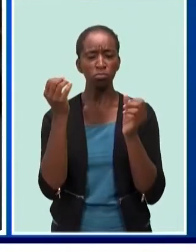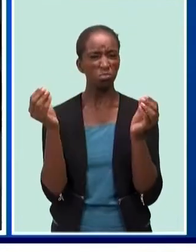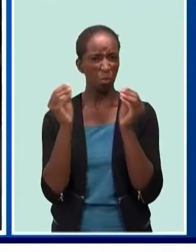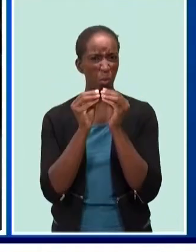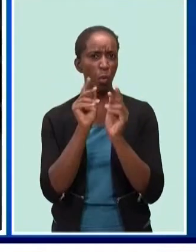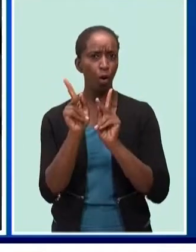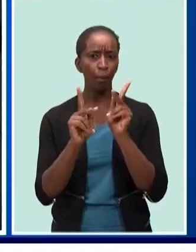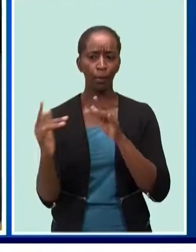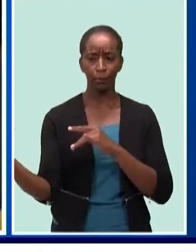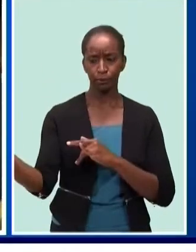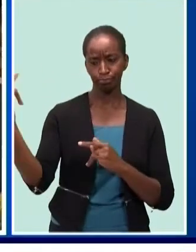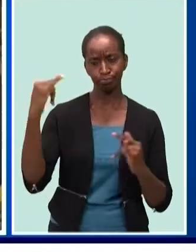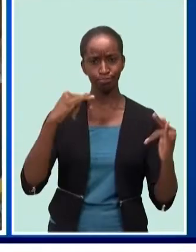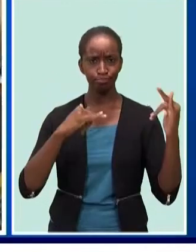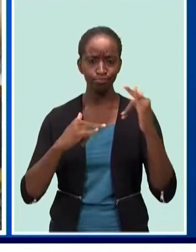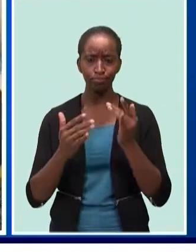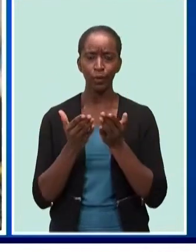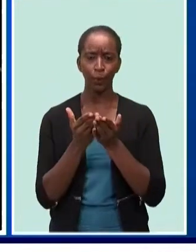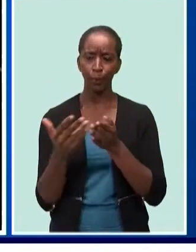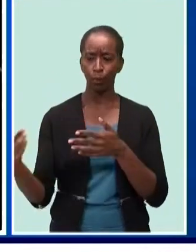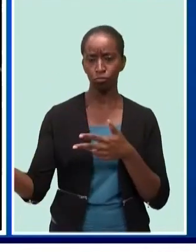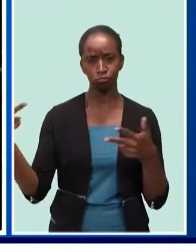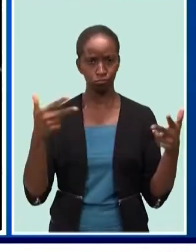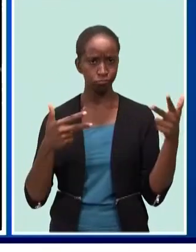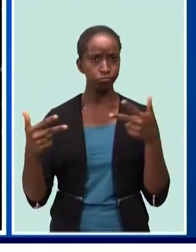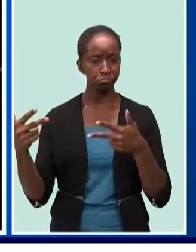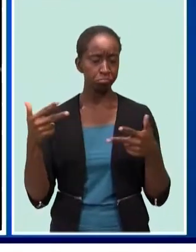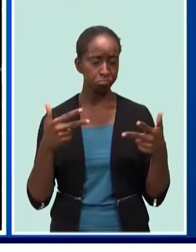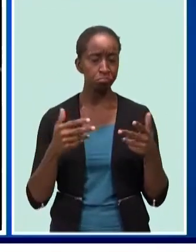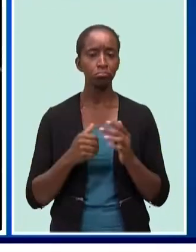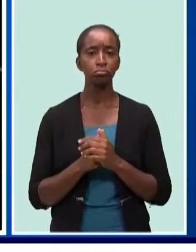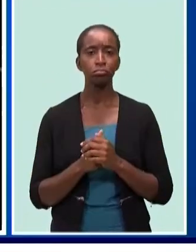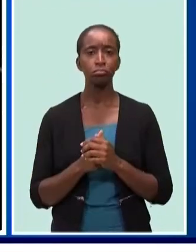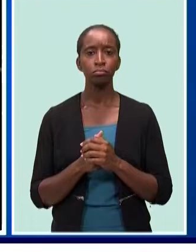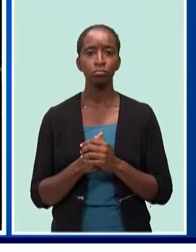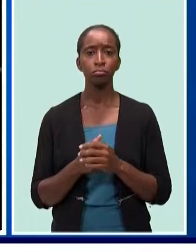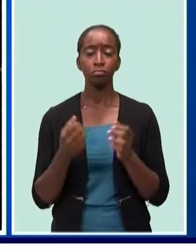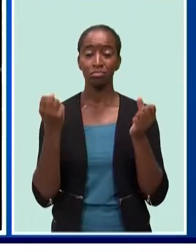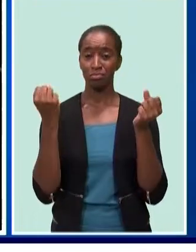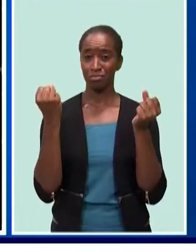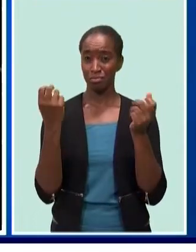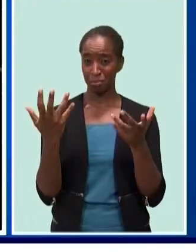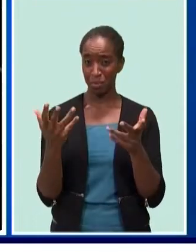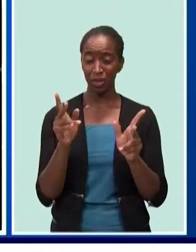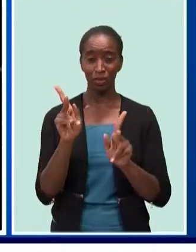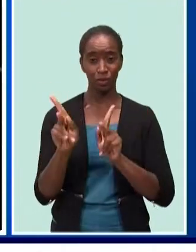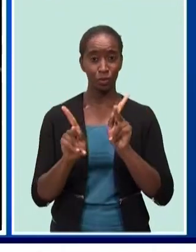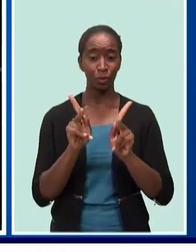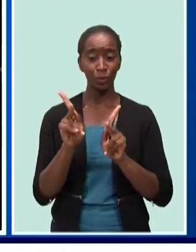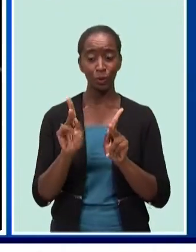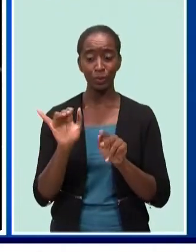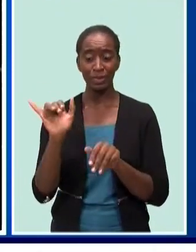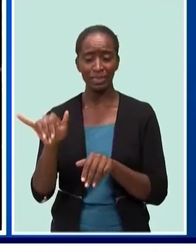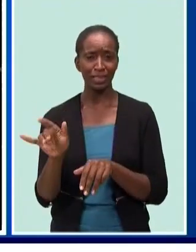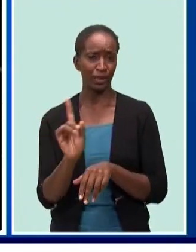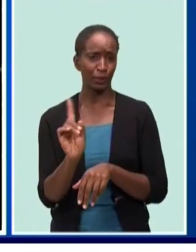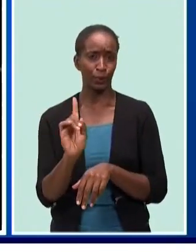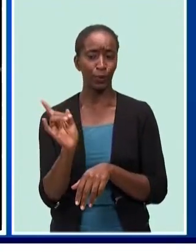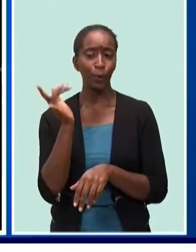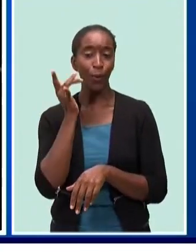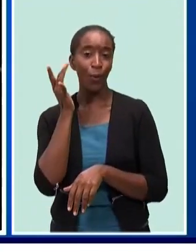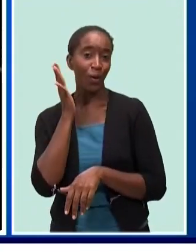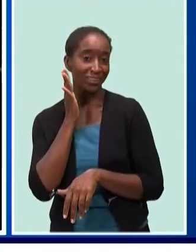our destination, a significant percentage of those numbers are not necessarily going to